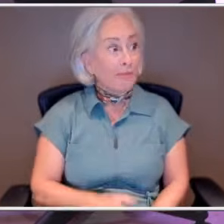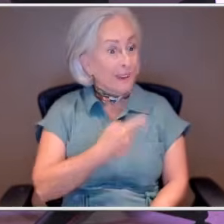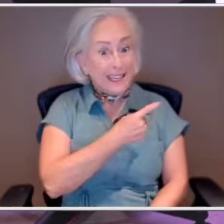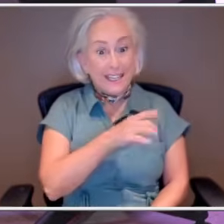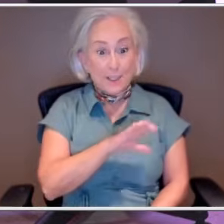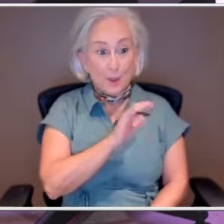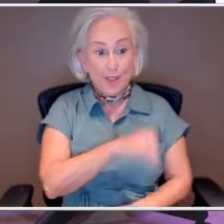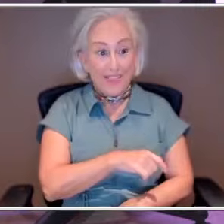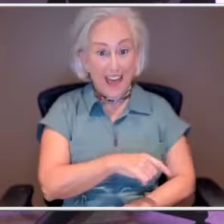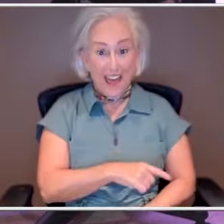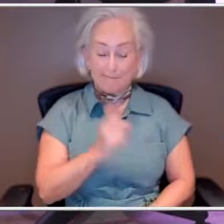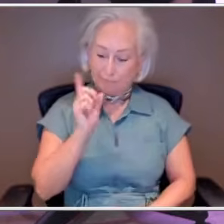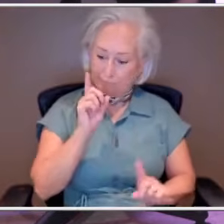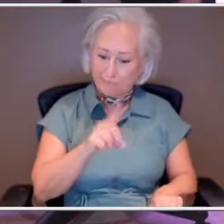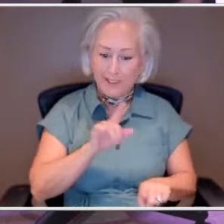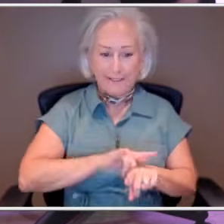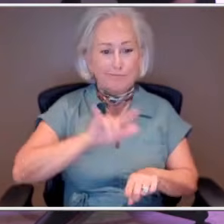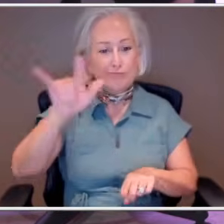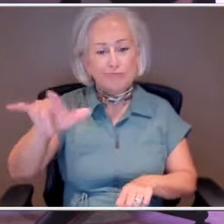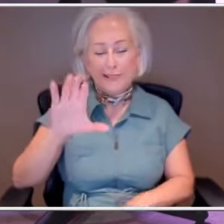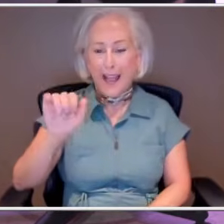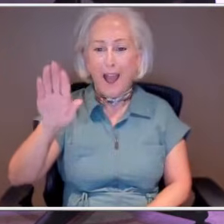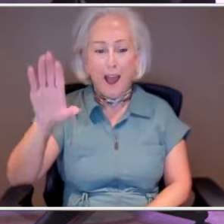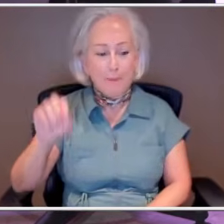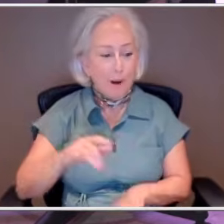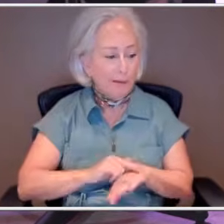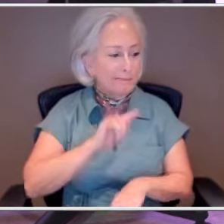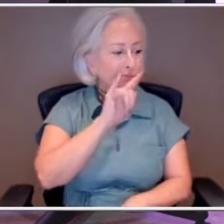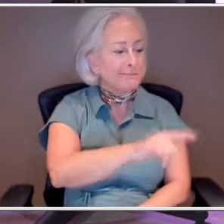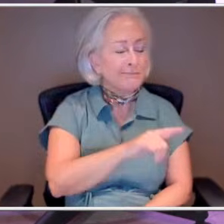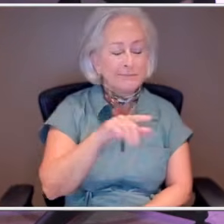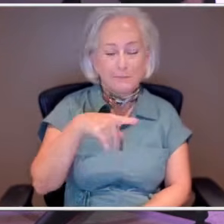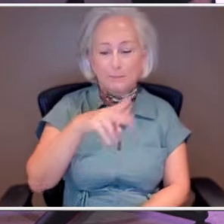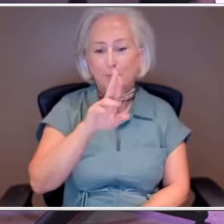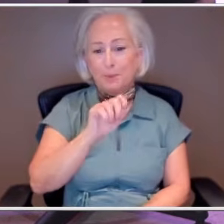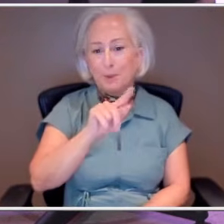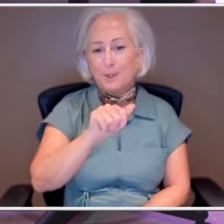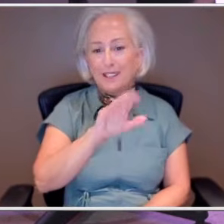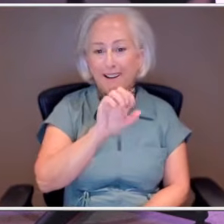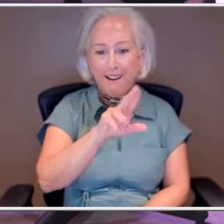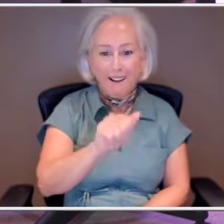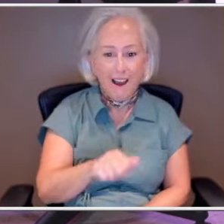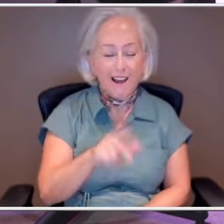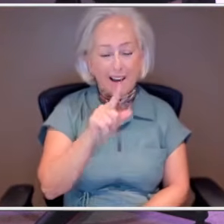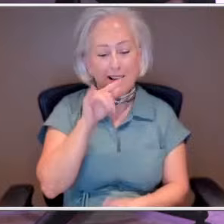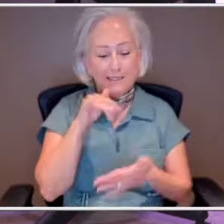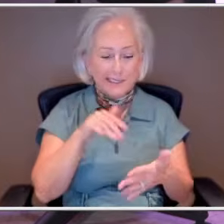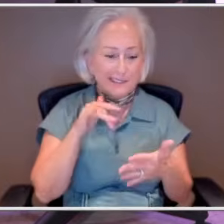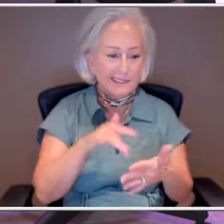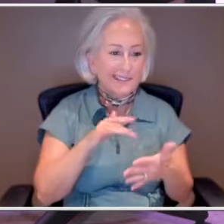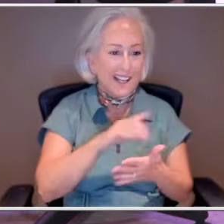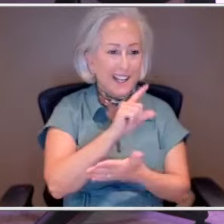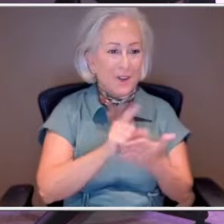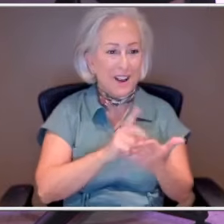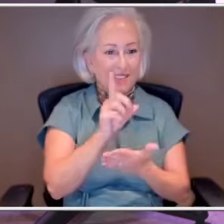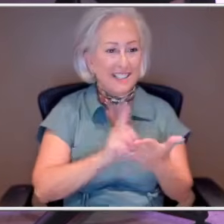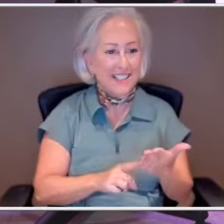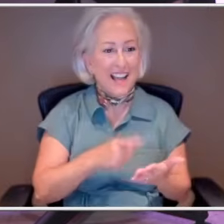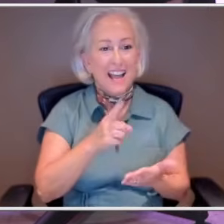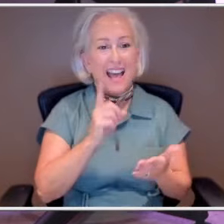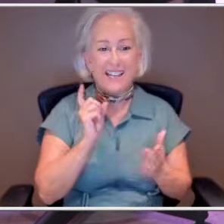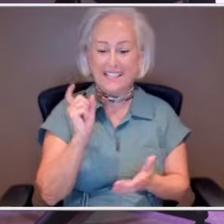exactly. Cabo, he went to Punta Cana, he's studying his graphic design. That's right. He's got the 30th photos and the t-shirts to prove it. He's got